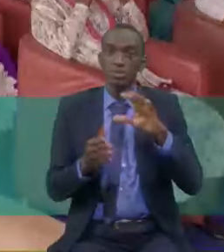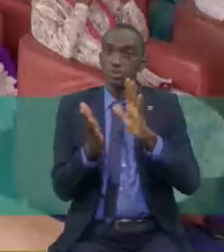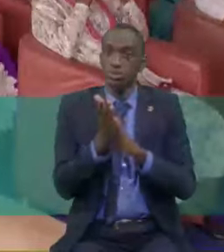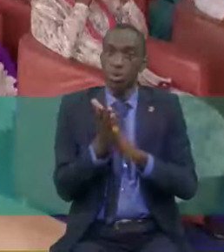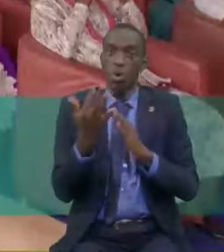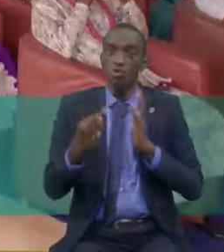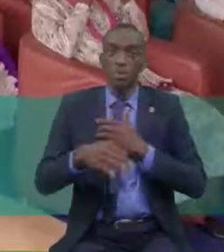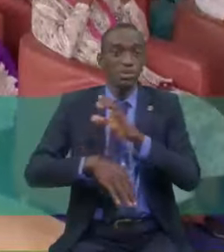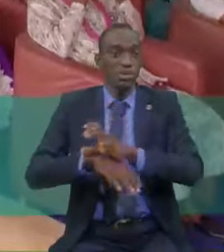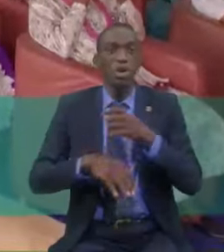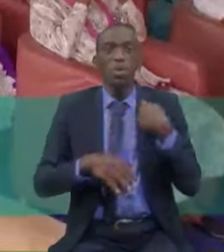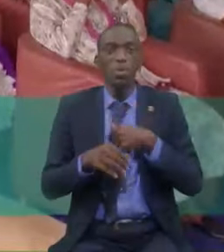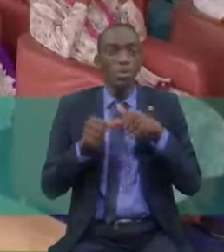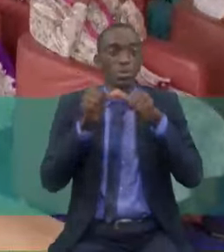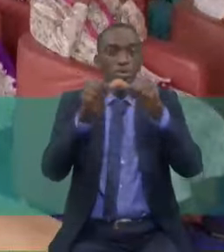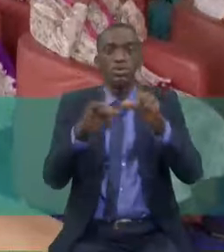then